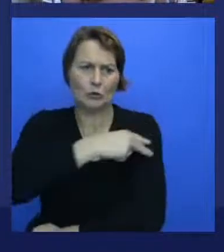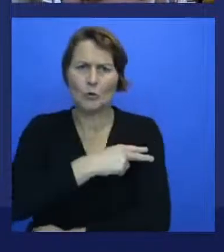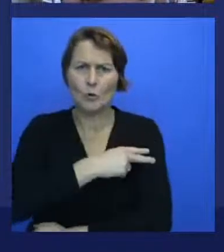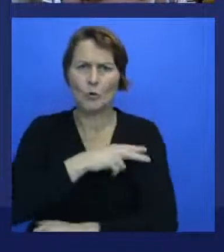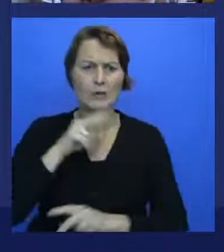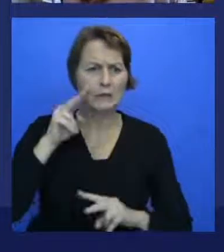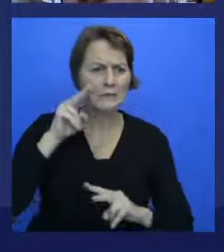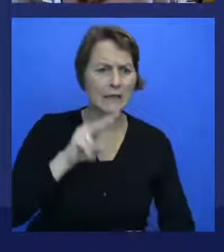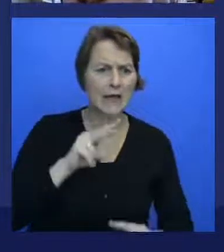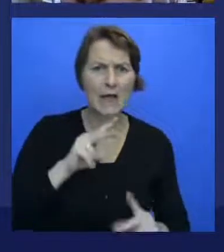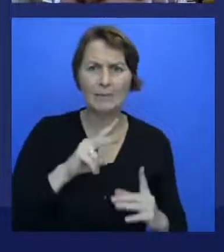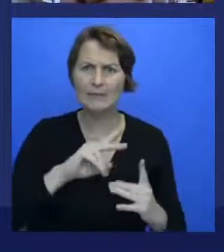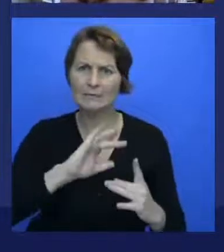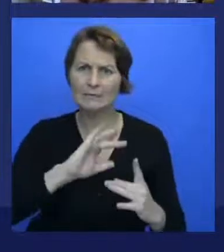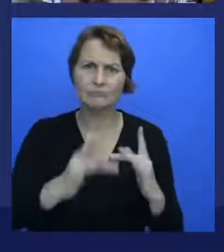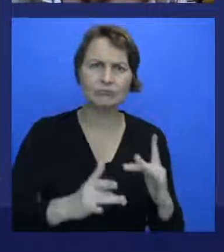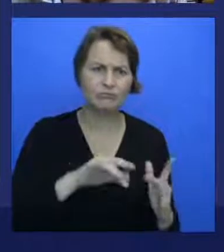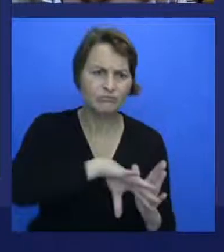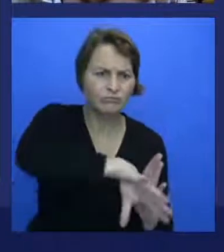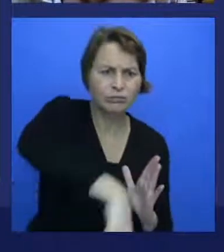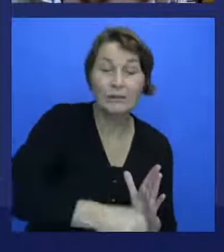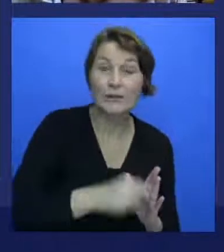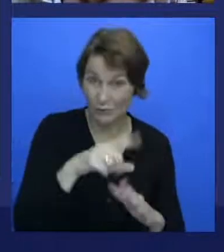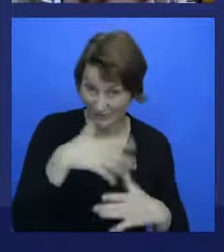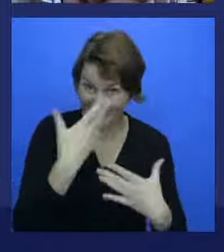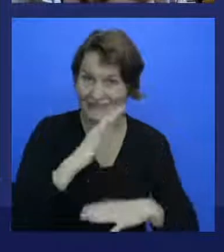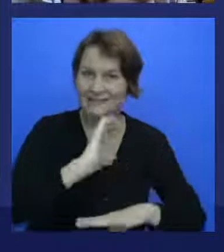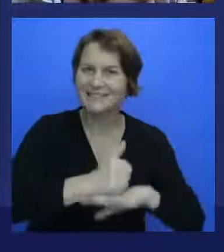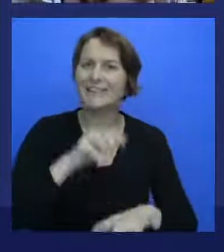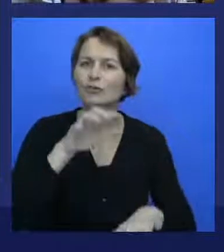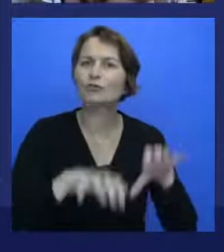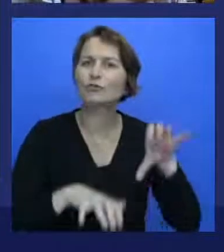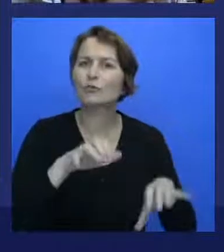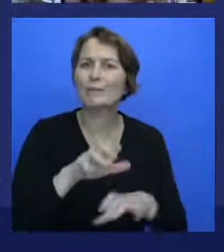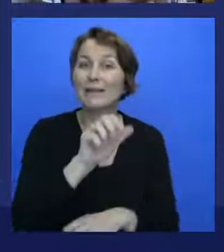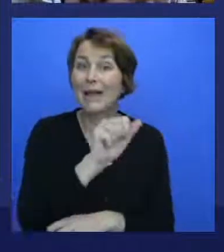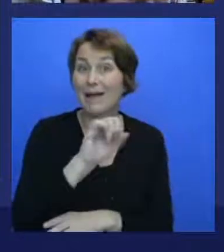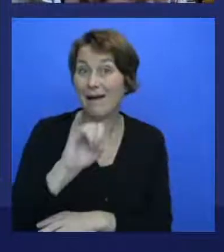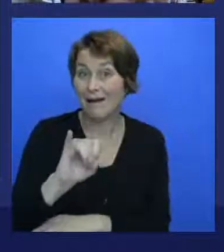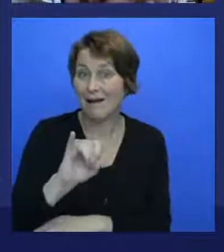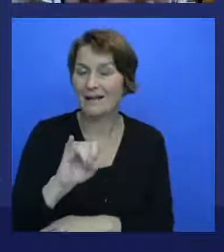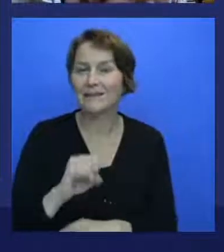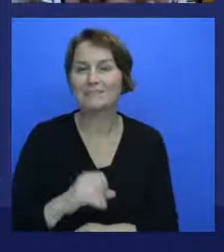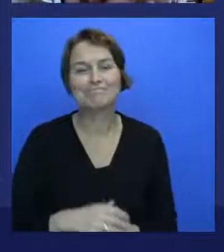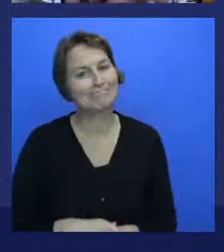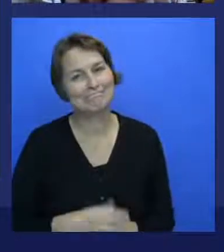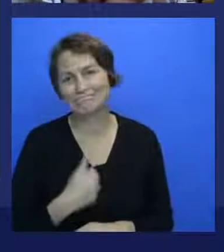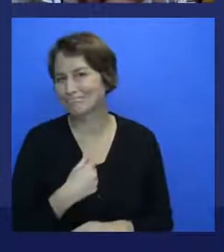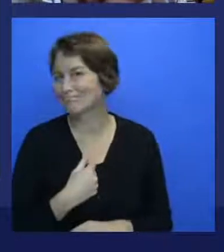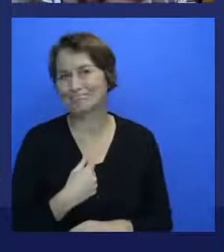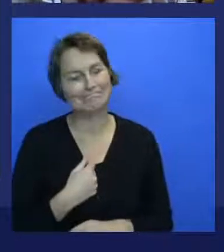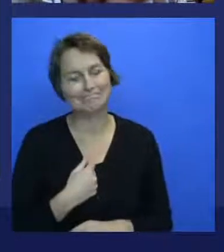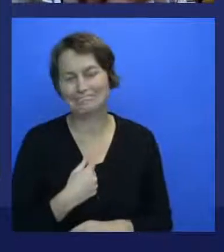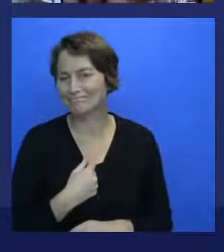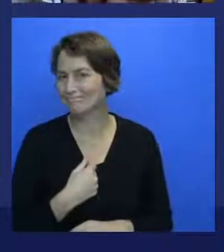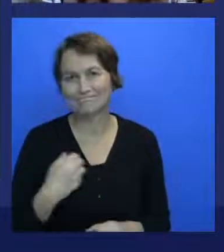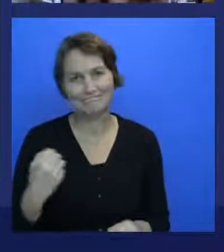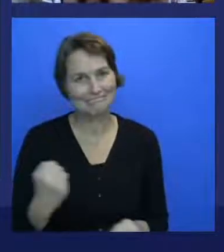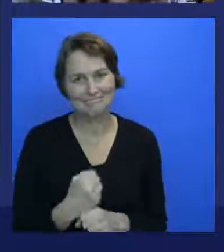So unfortunately, I never use it for my day